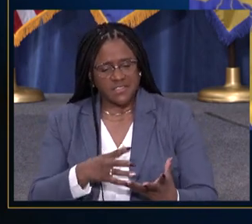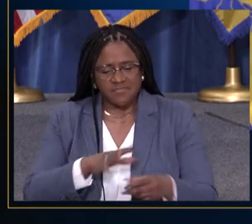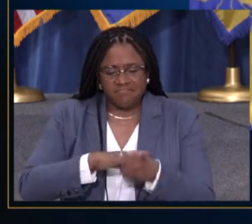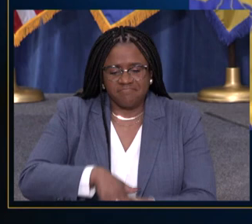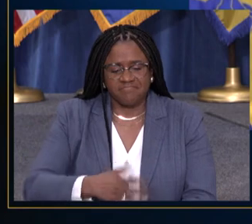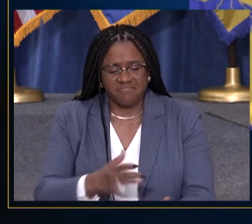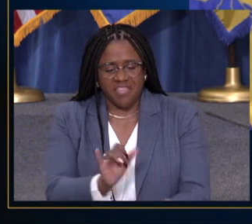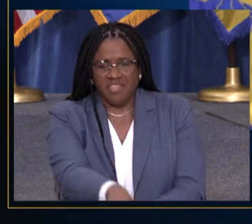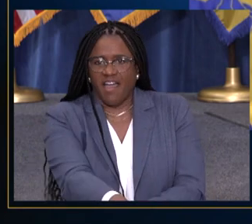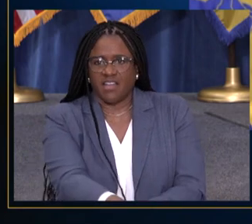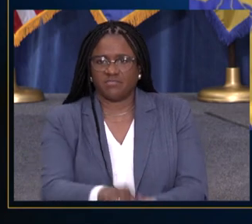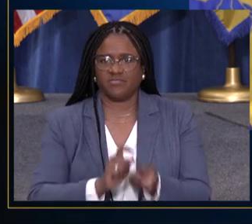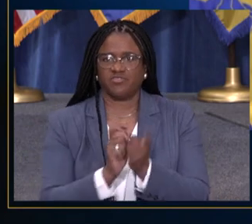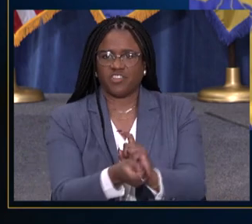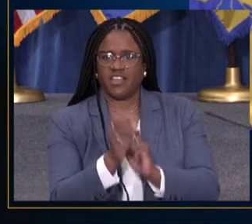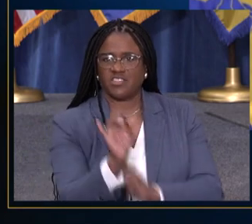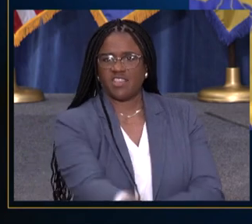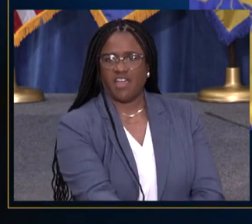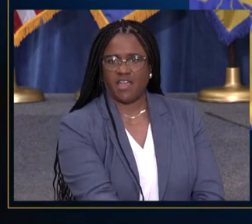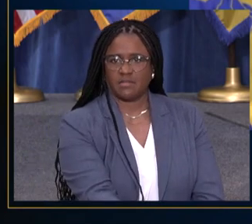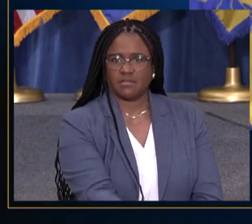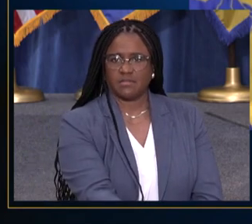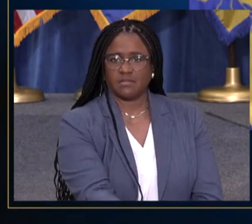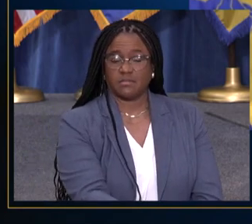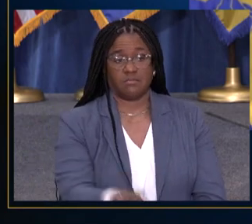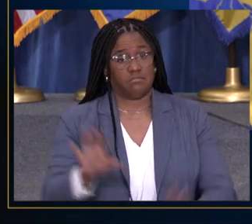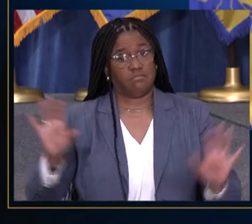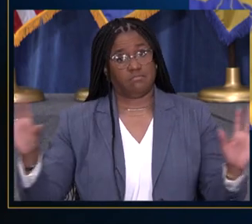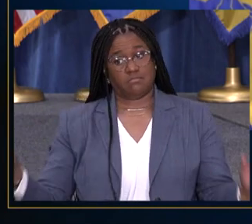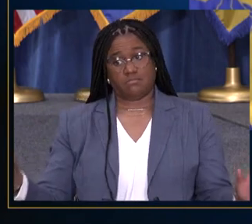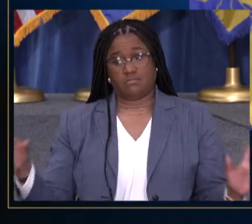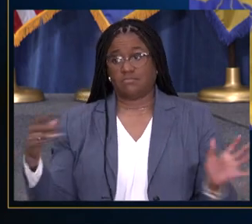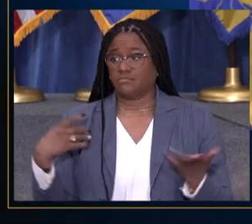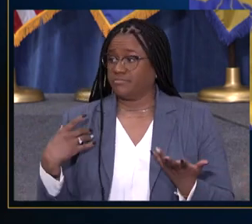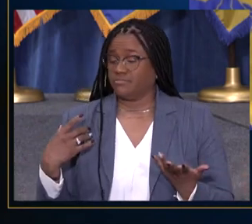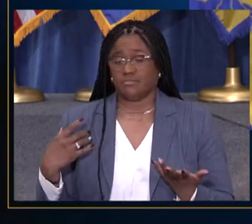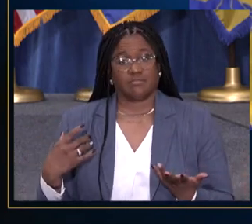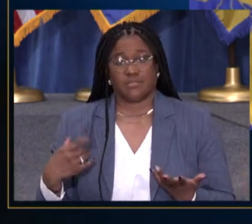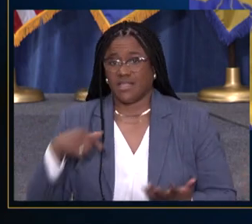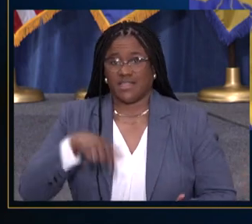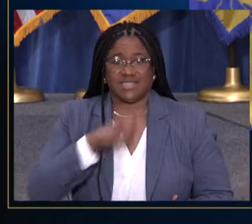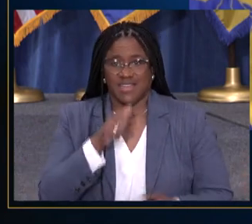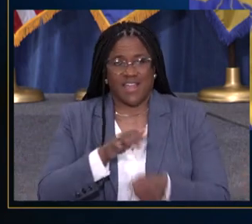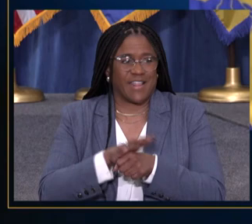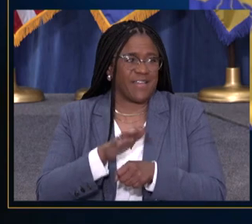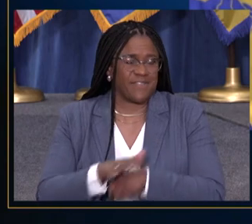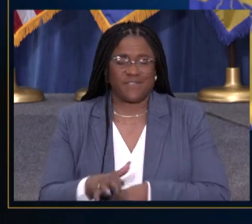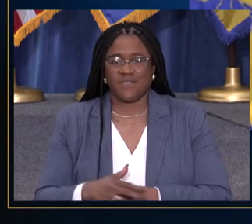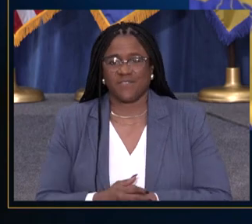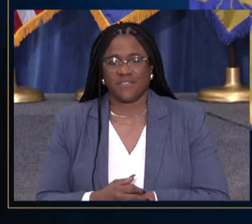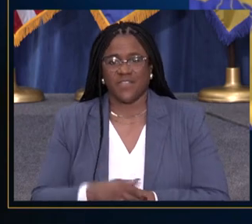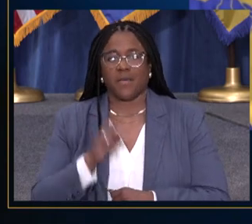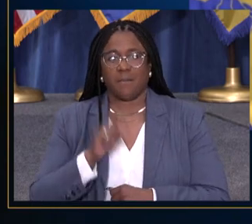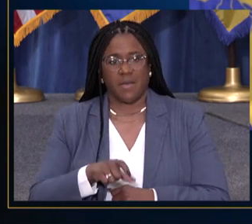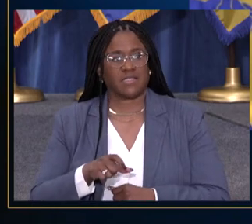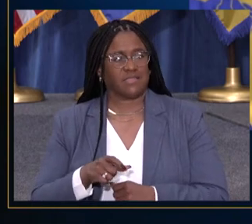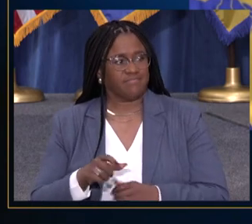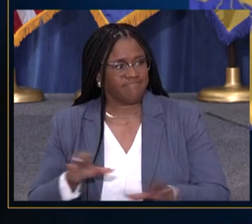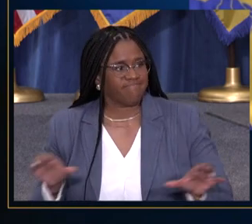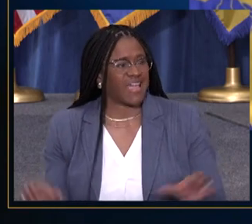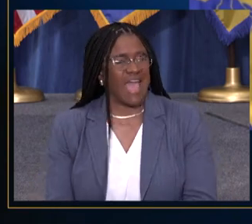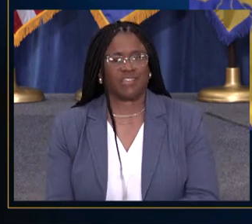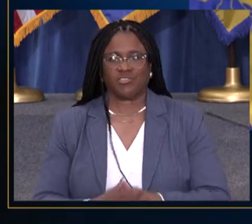implement meaningful change. So awareness alone, like I've given you this morning, is not enough. It needs to be accompanied by